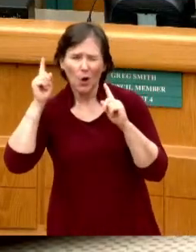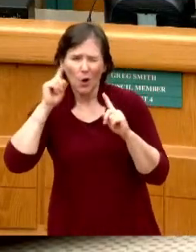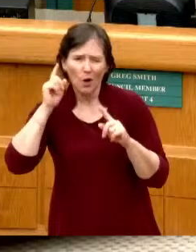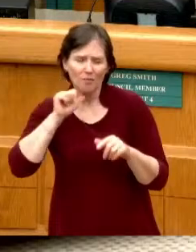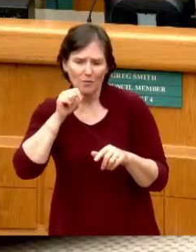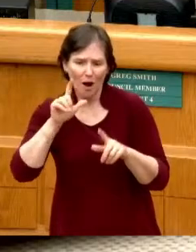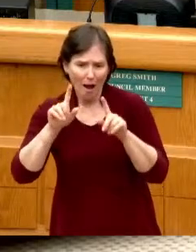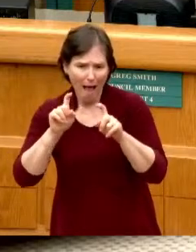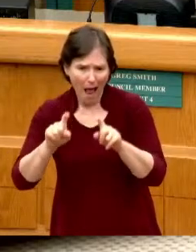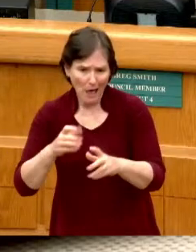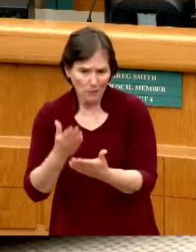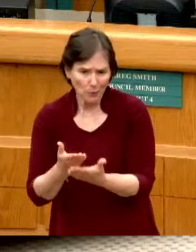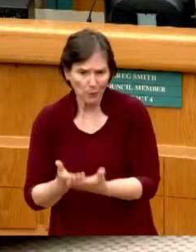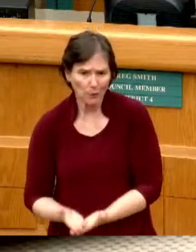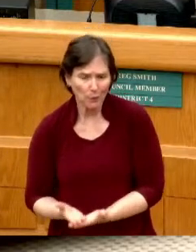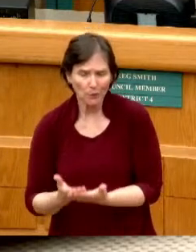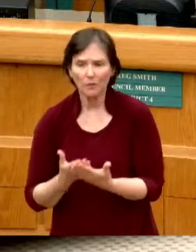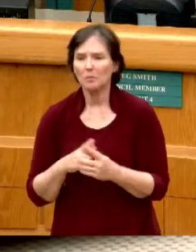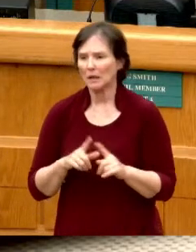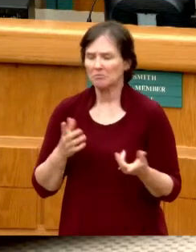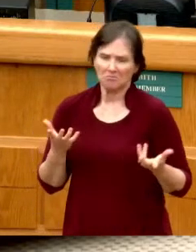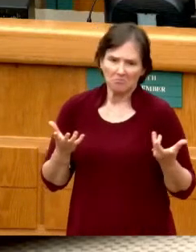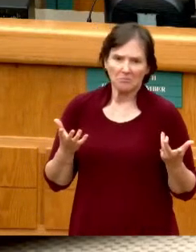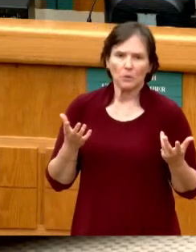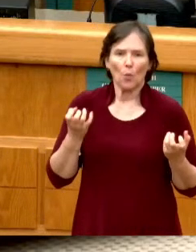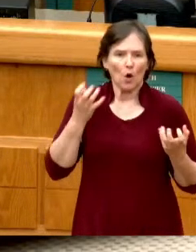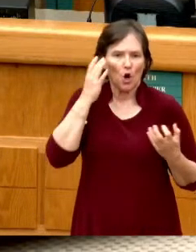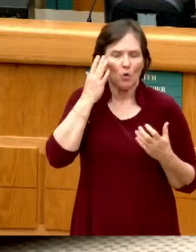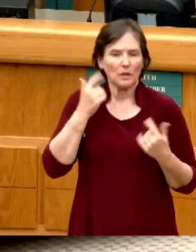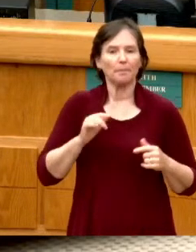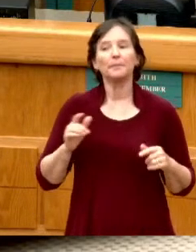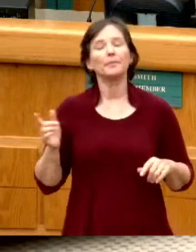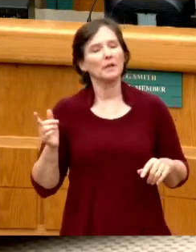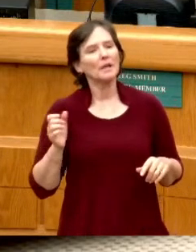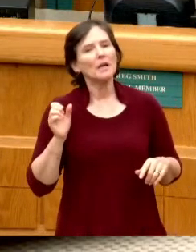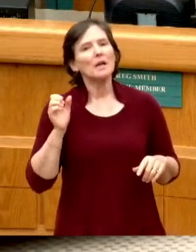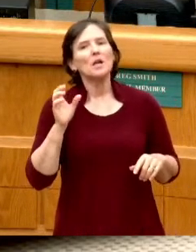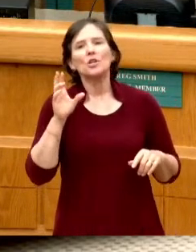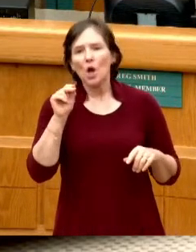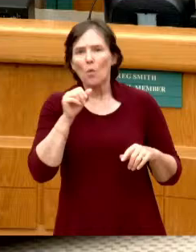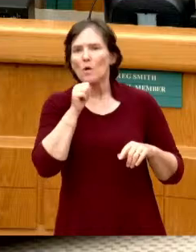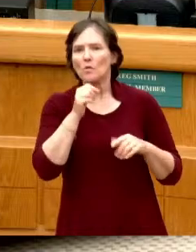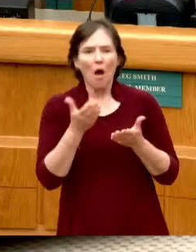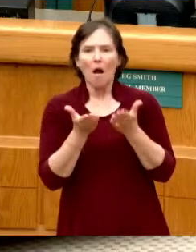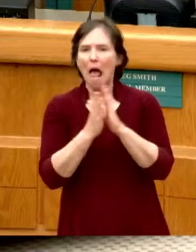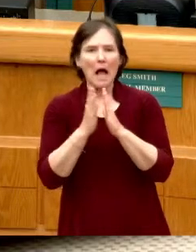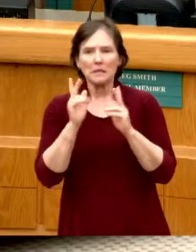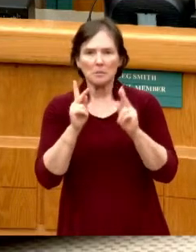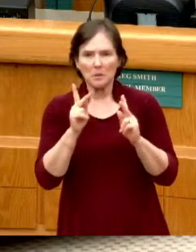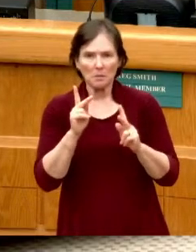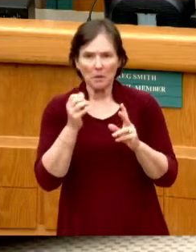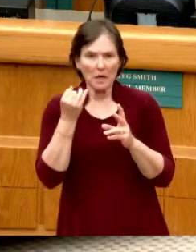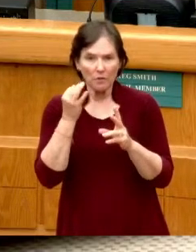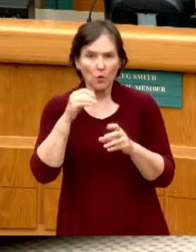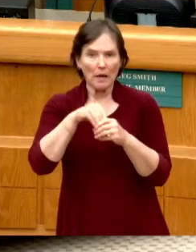know why we weren't asking those questions. No, we are not, because that actually slows down the process, and the state has